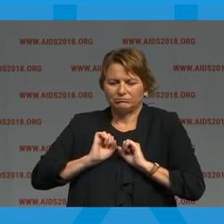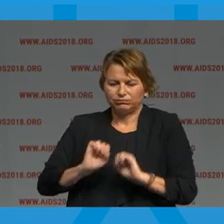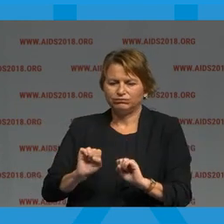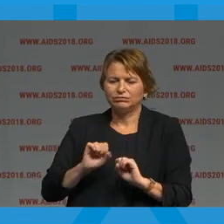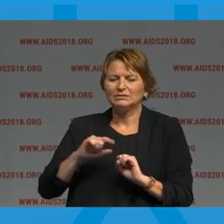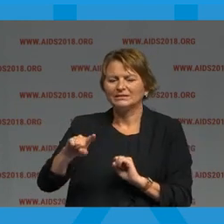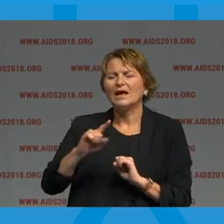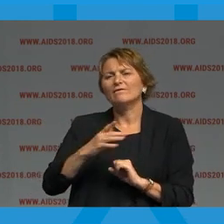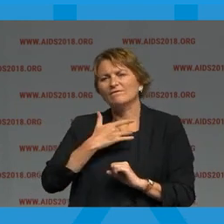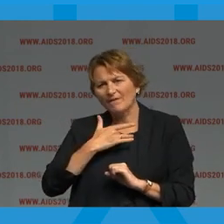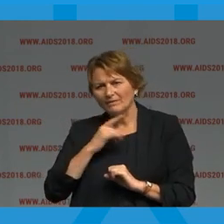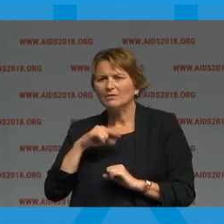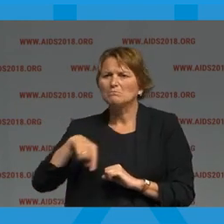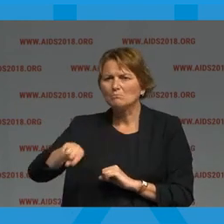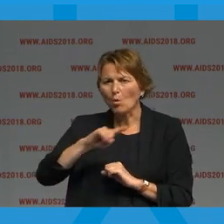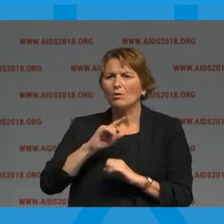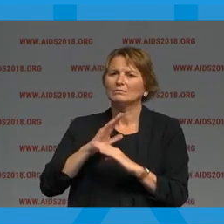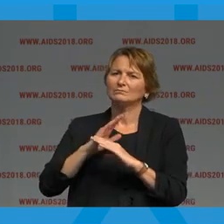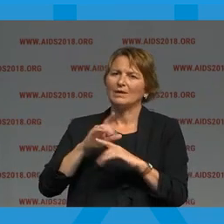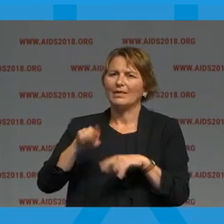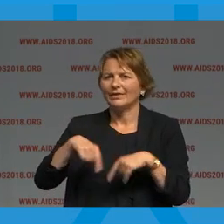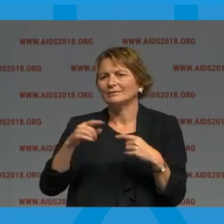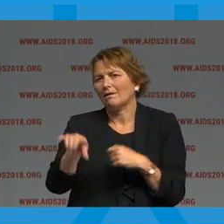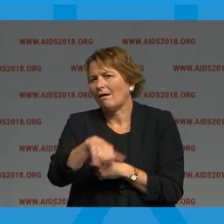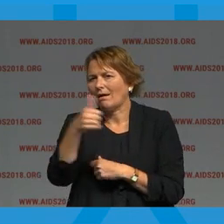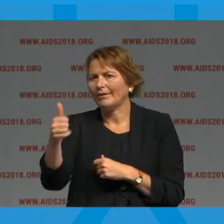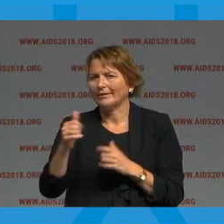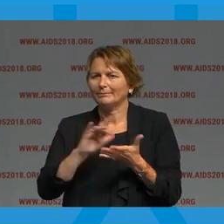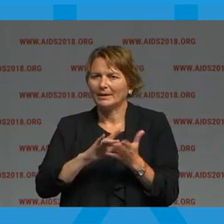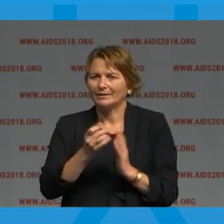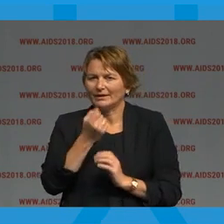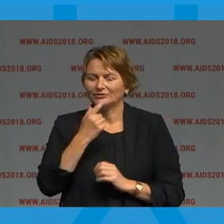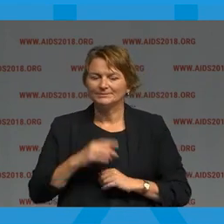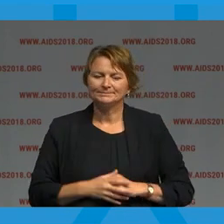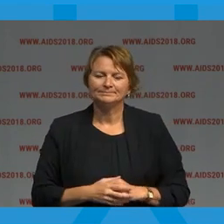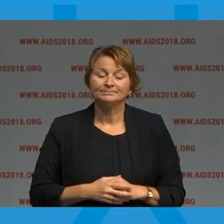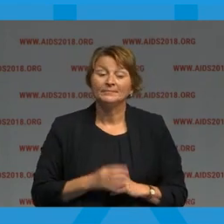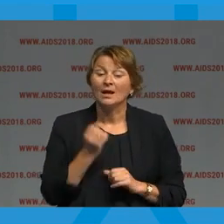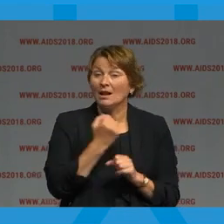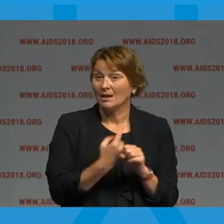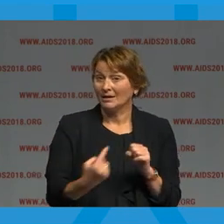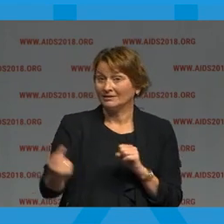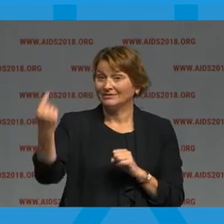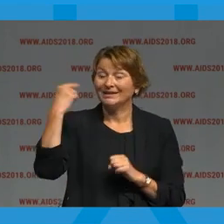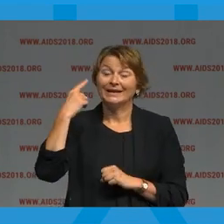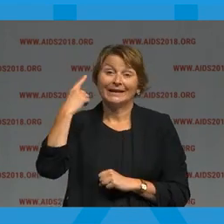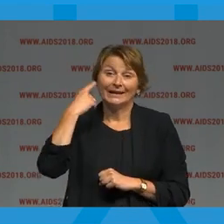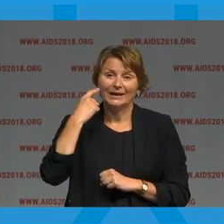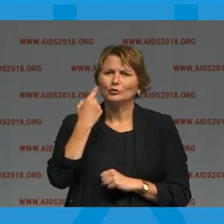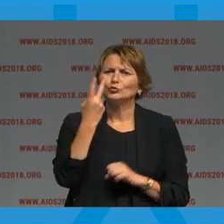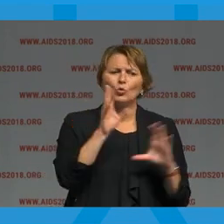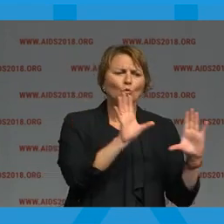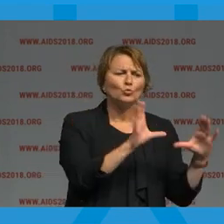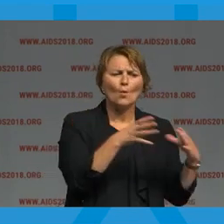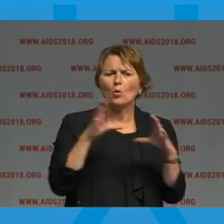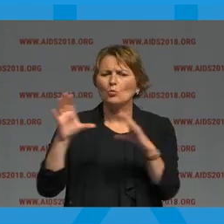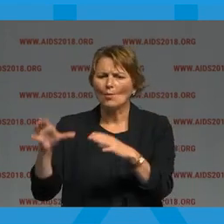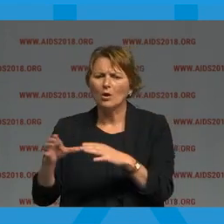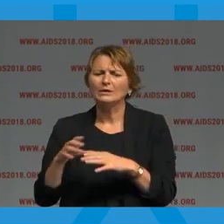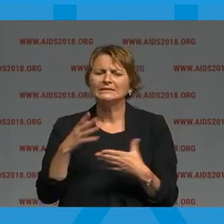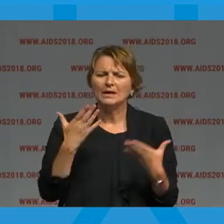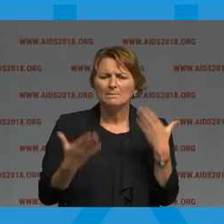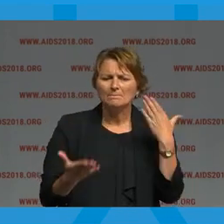favorable tolerability and toxicity profile. Last year we heard about two cohorts telling us that the risk of